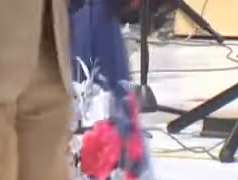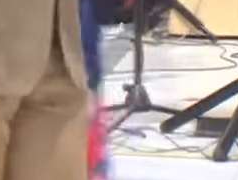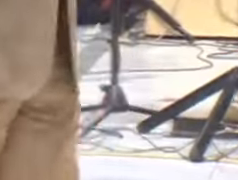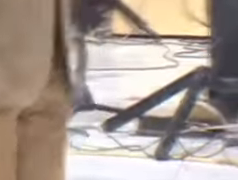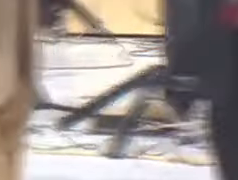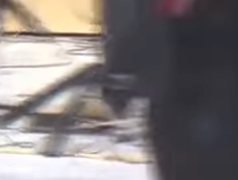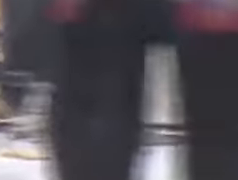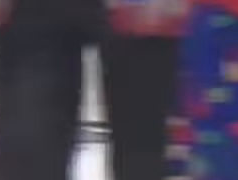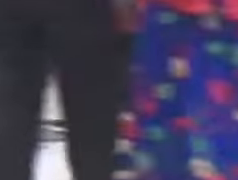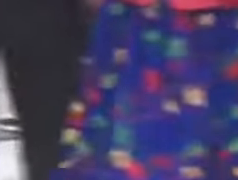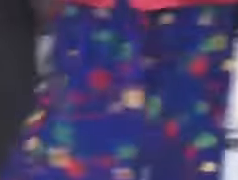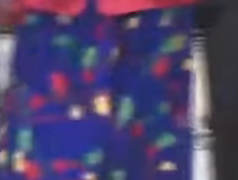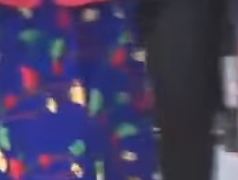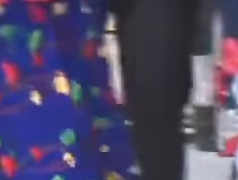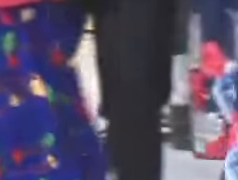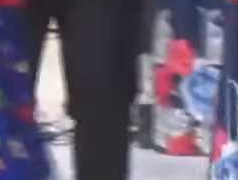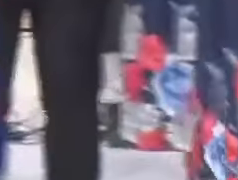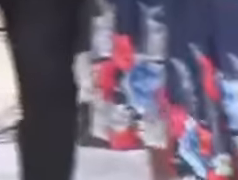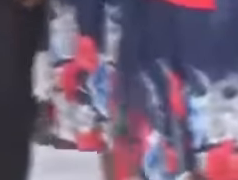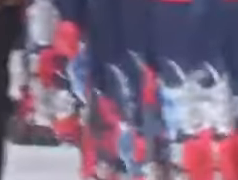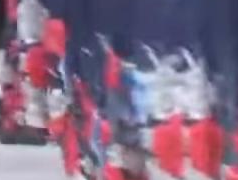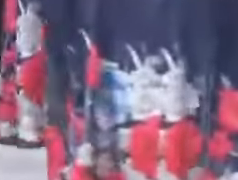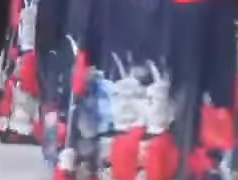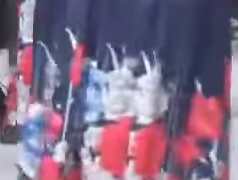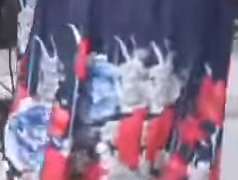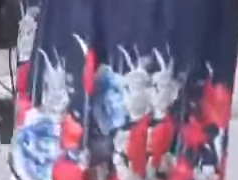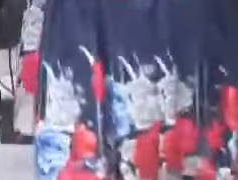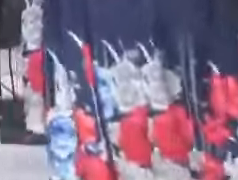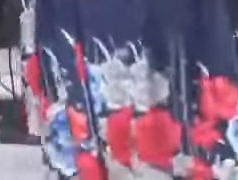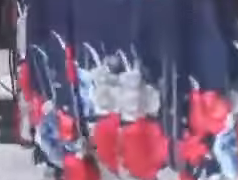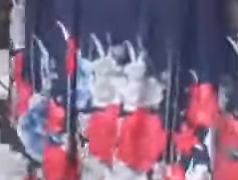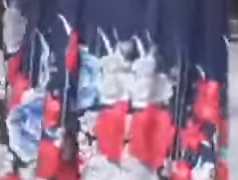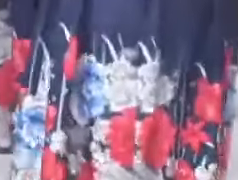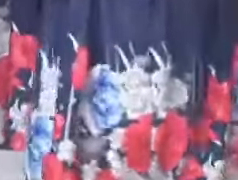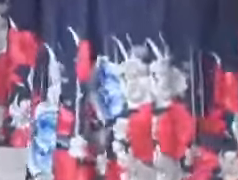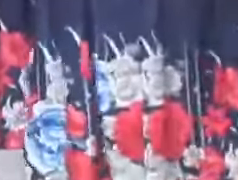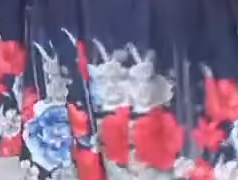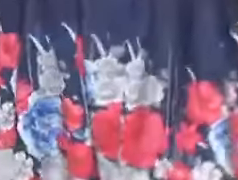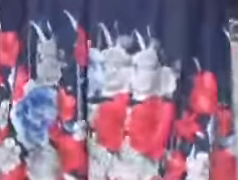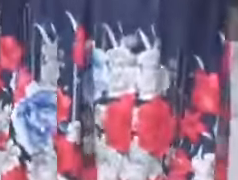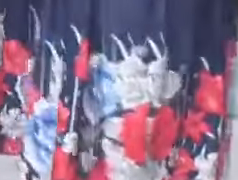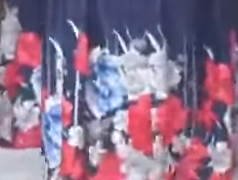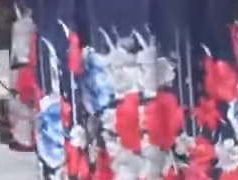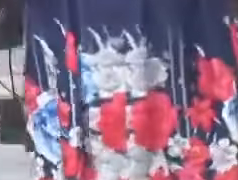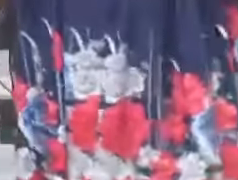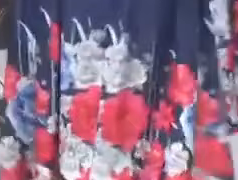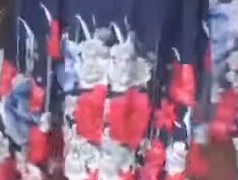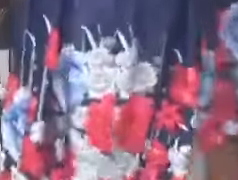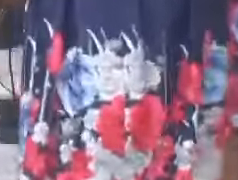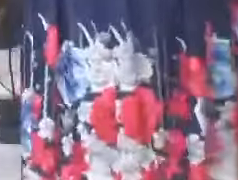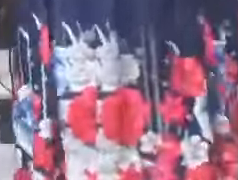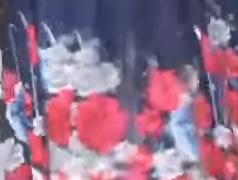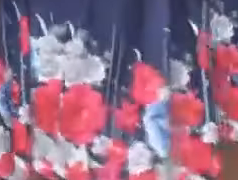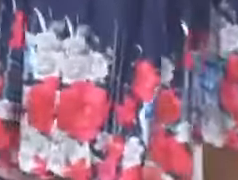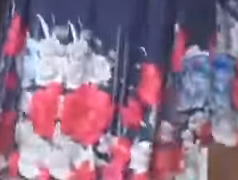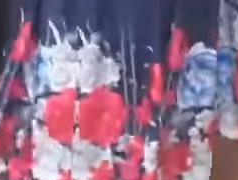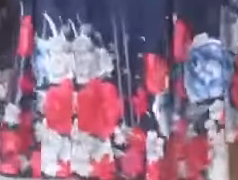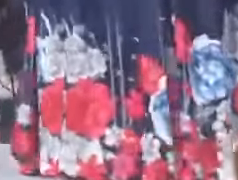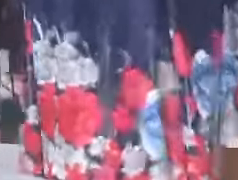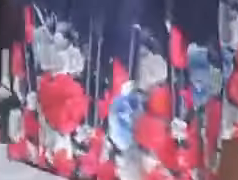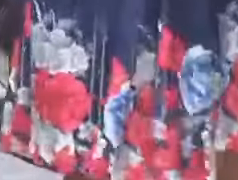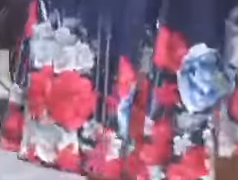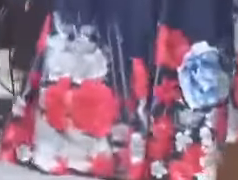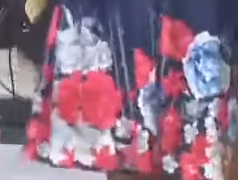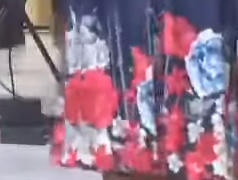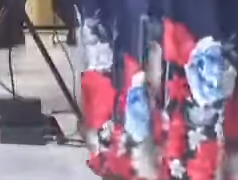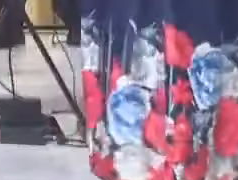Darling Jesus, oh my darling Jesus, you are a God. I love you